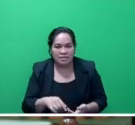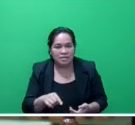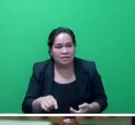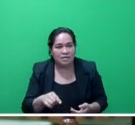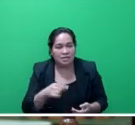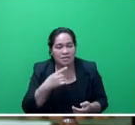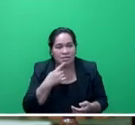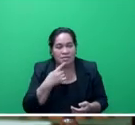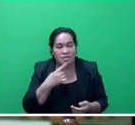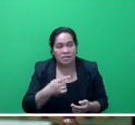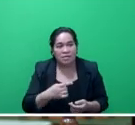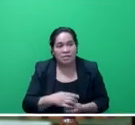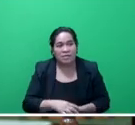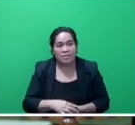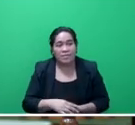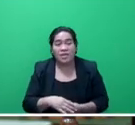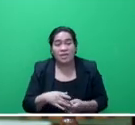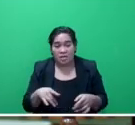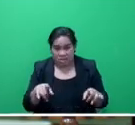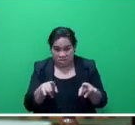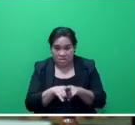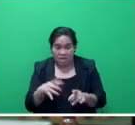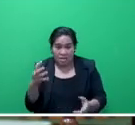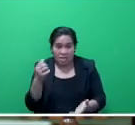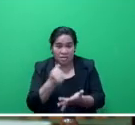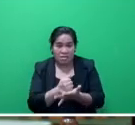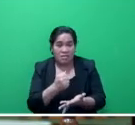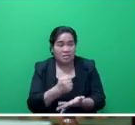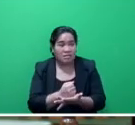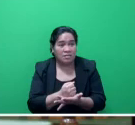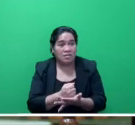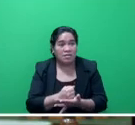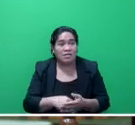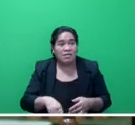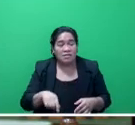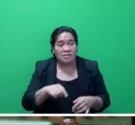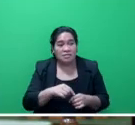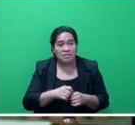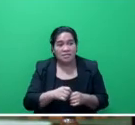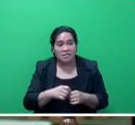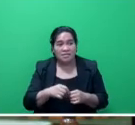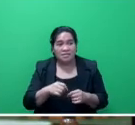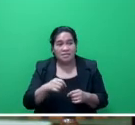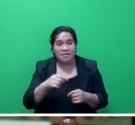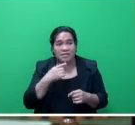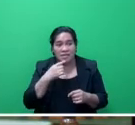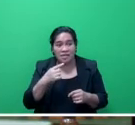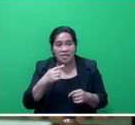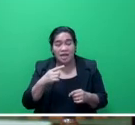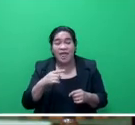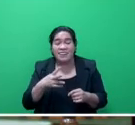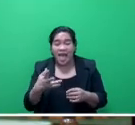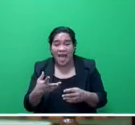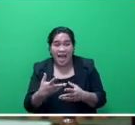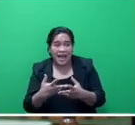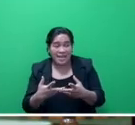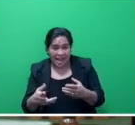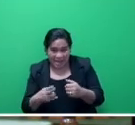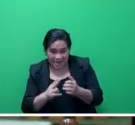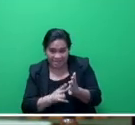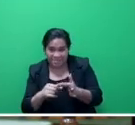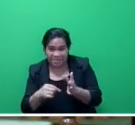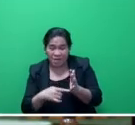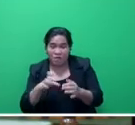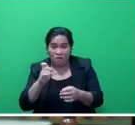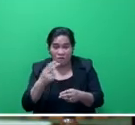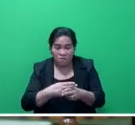some of these farmers. Even with a guaranteed price of $85 per tonne, Mr. Speaker, sir, for example, the net income of a farmer